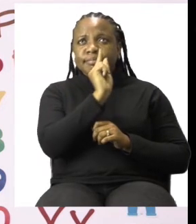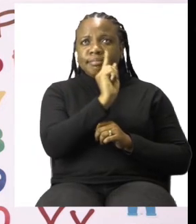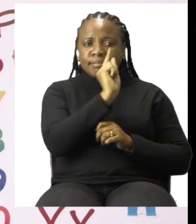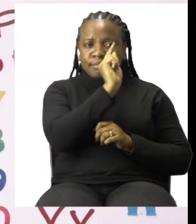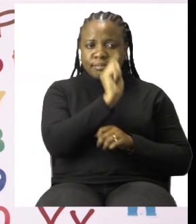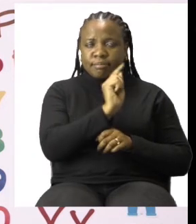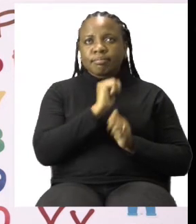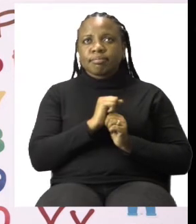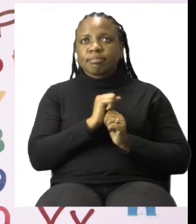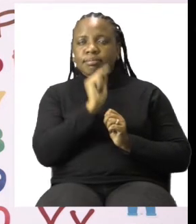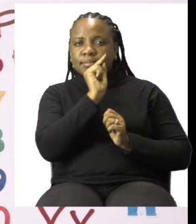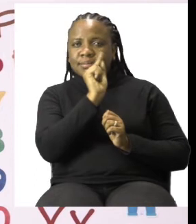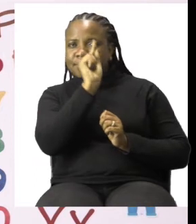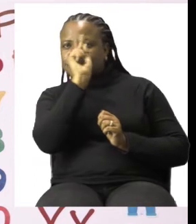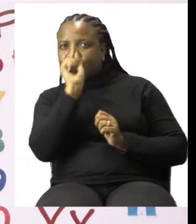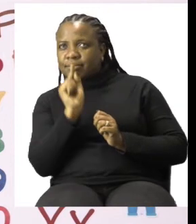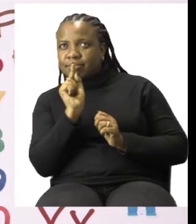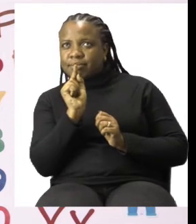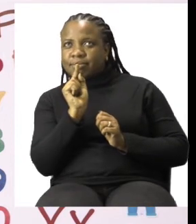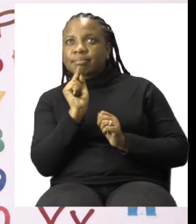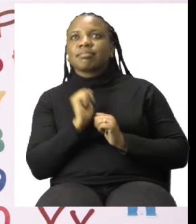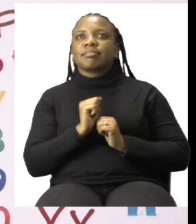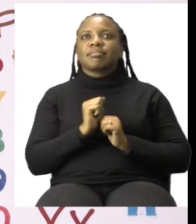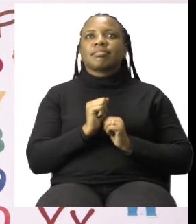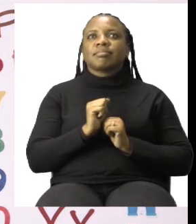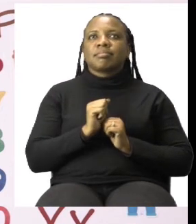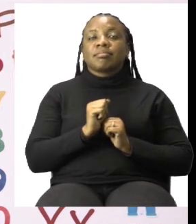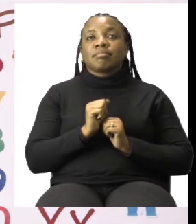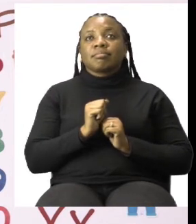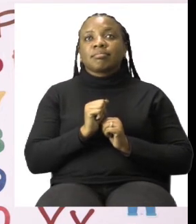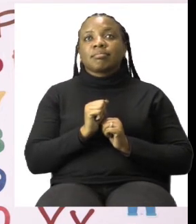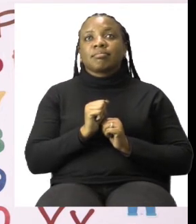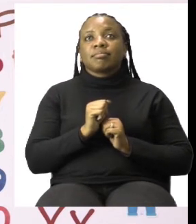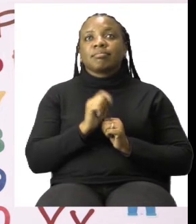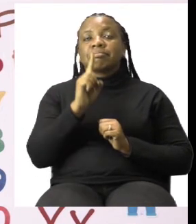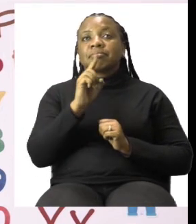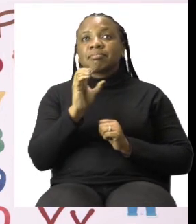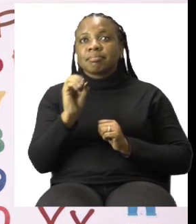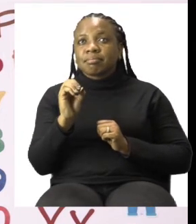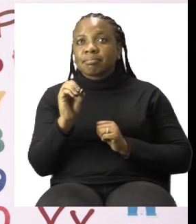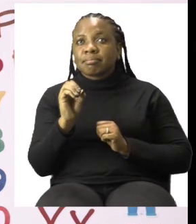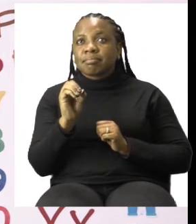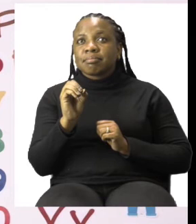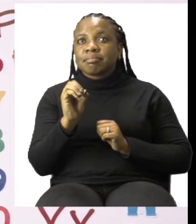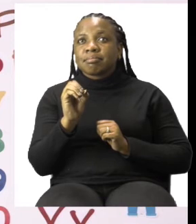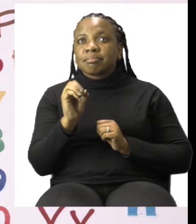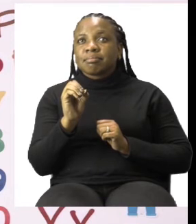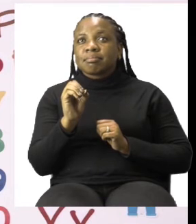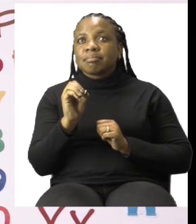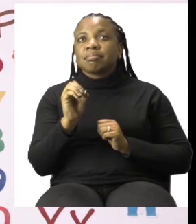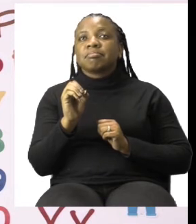he has given us and give it to 0. Now it says 10